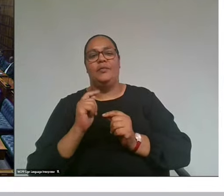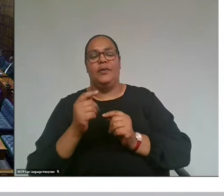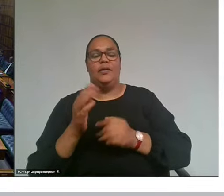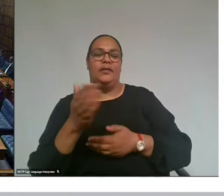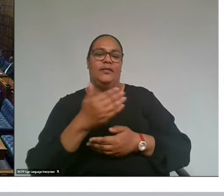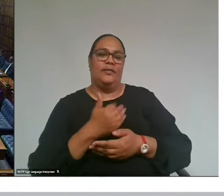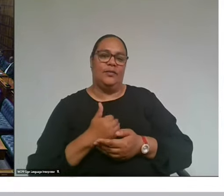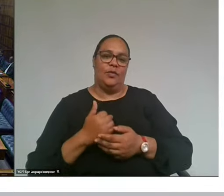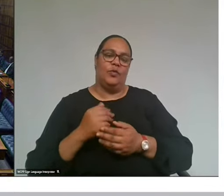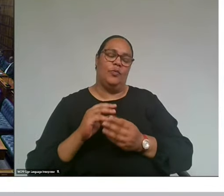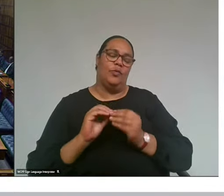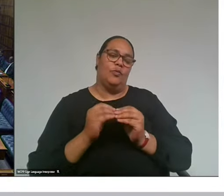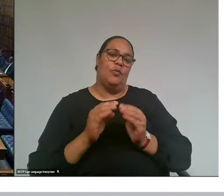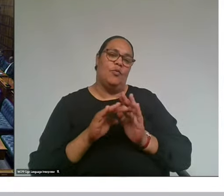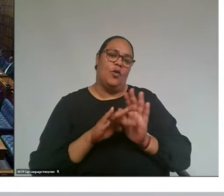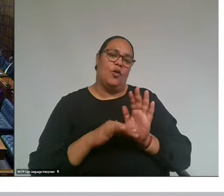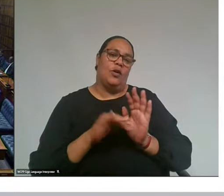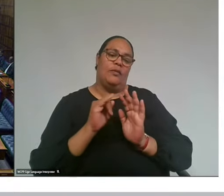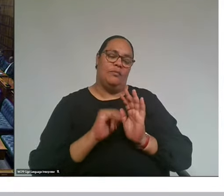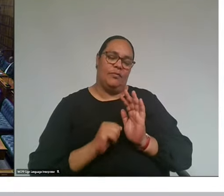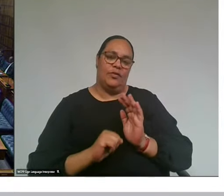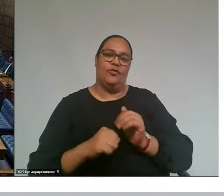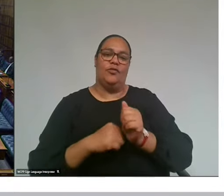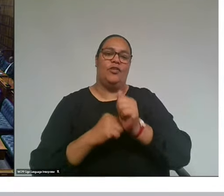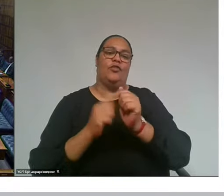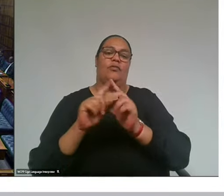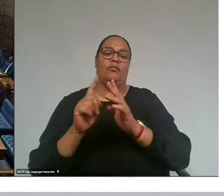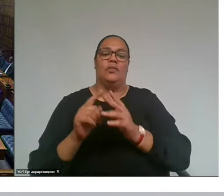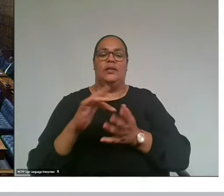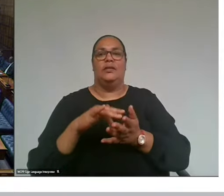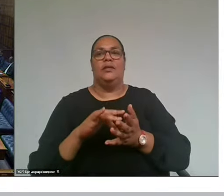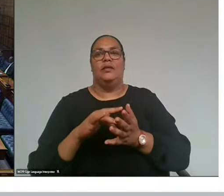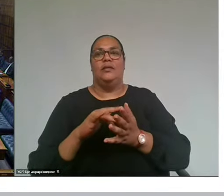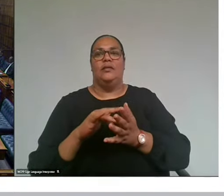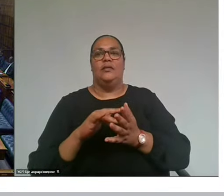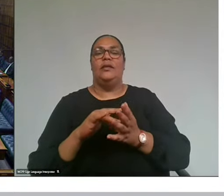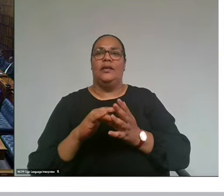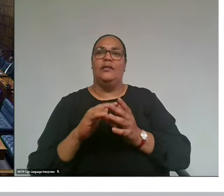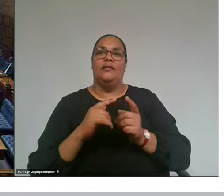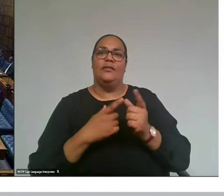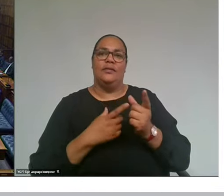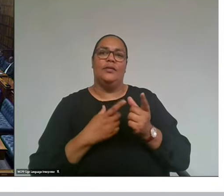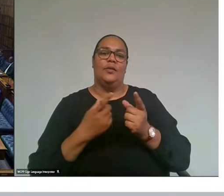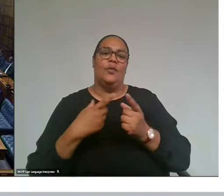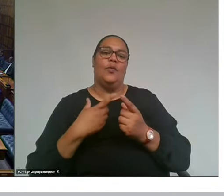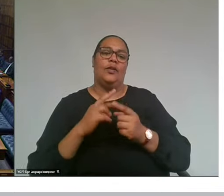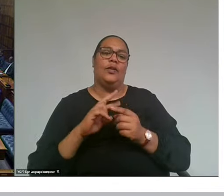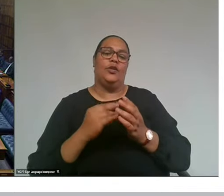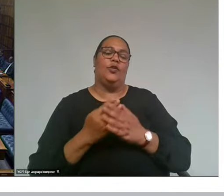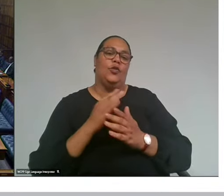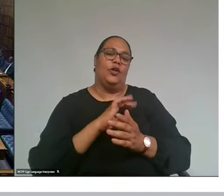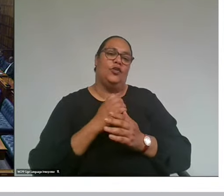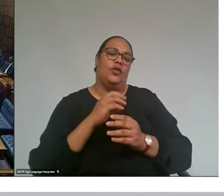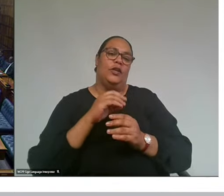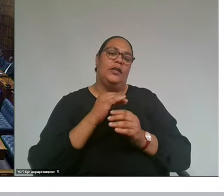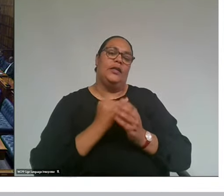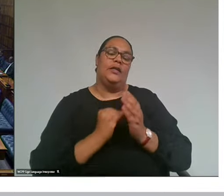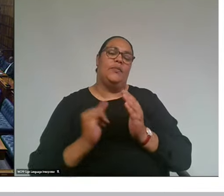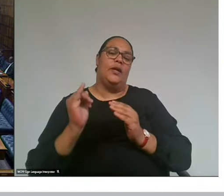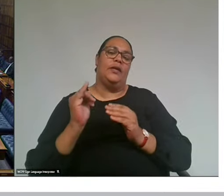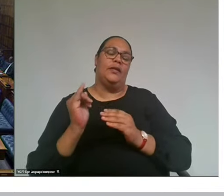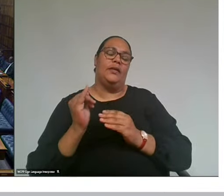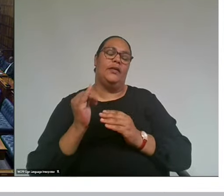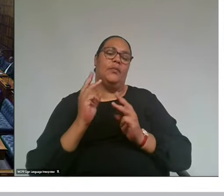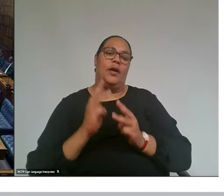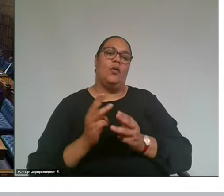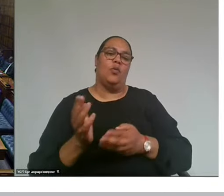so yes a lot of our strategy investment promotion strategy is centered around the old renewable energy independent power producer procurement